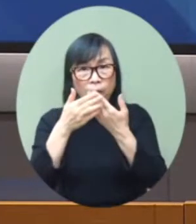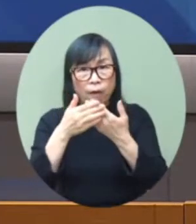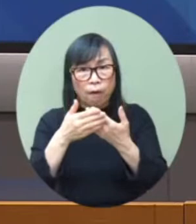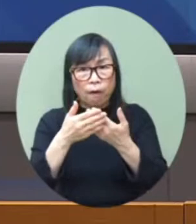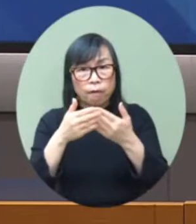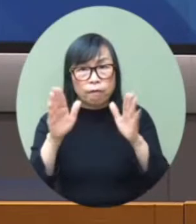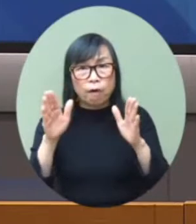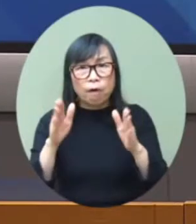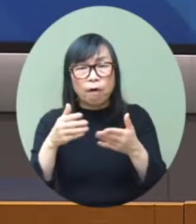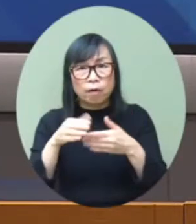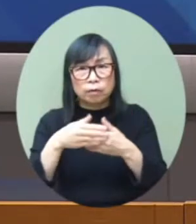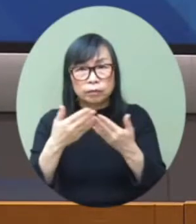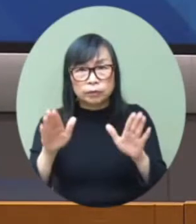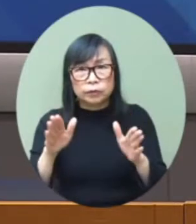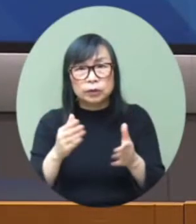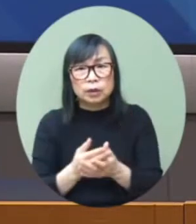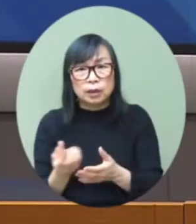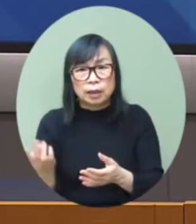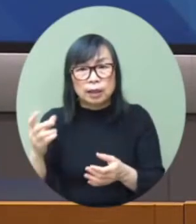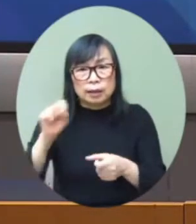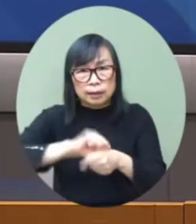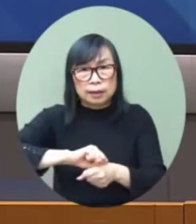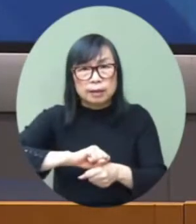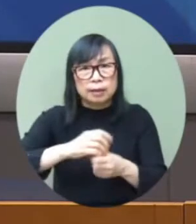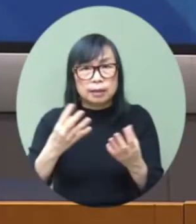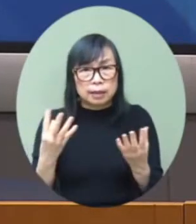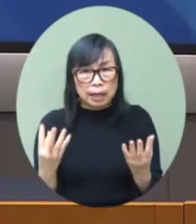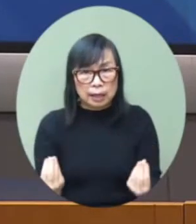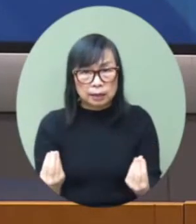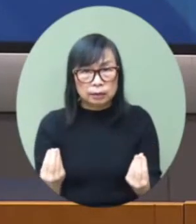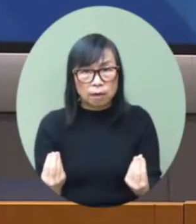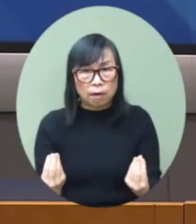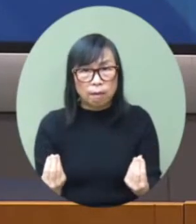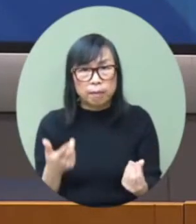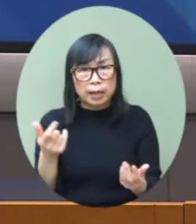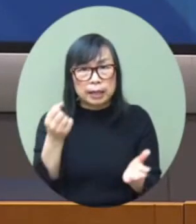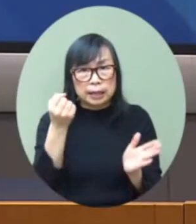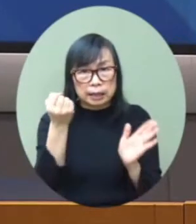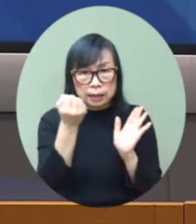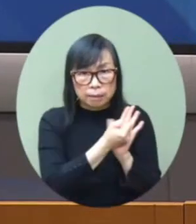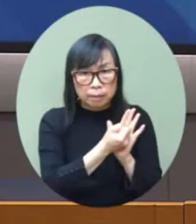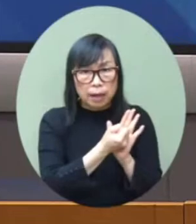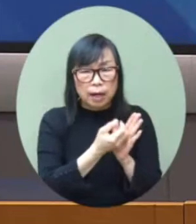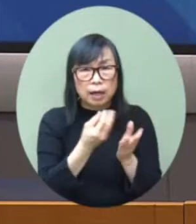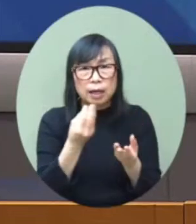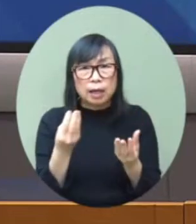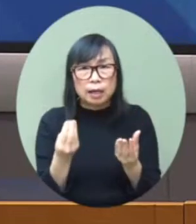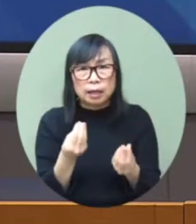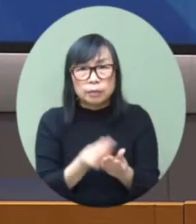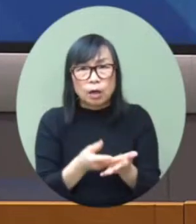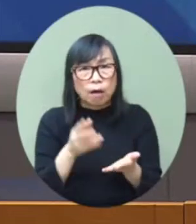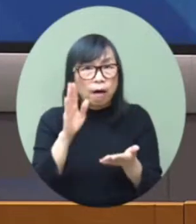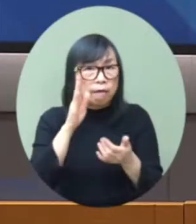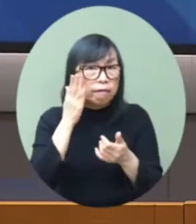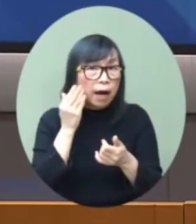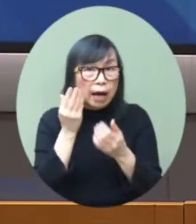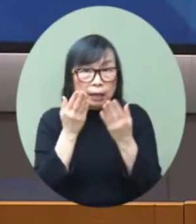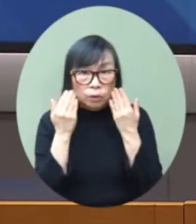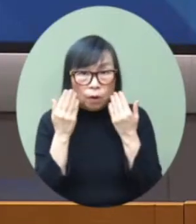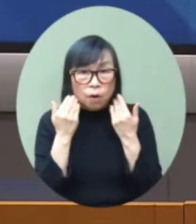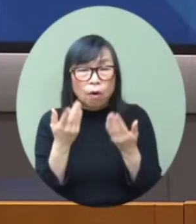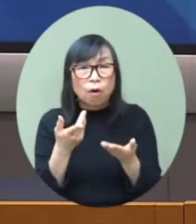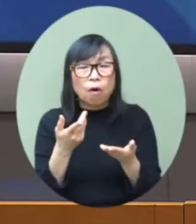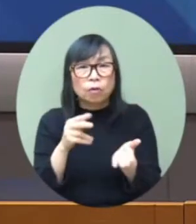Tonghua Groups of Hospitals. They have also made available designated areas and has increased the number of halls